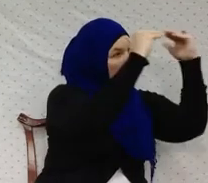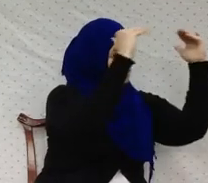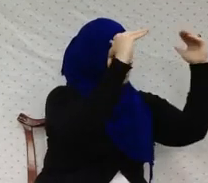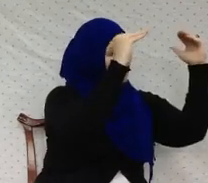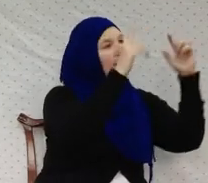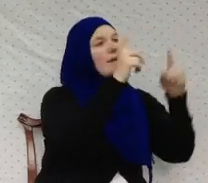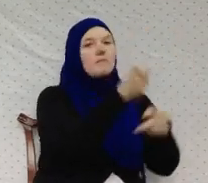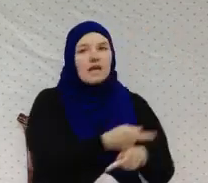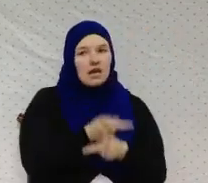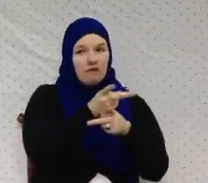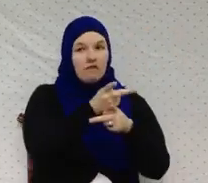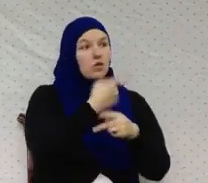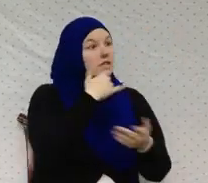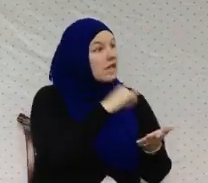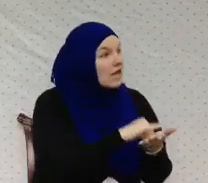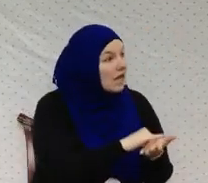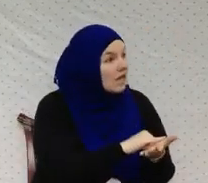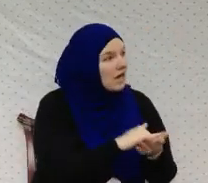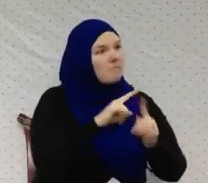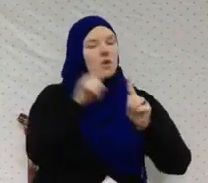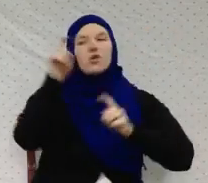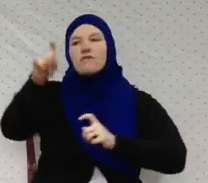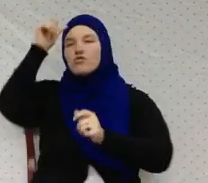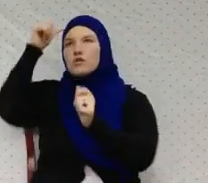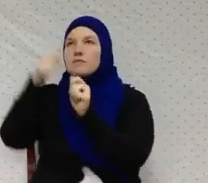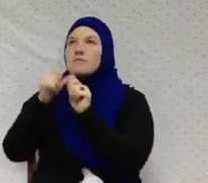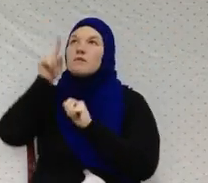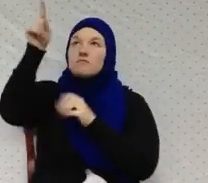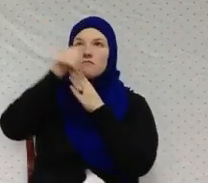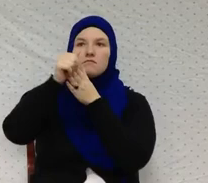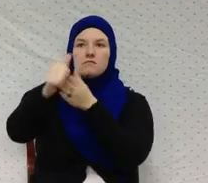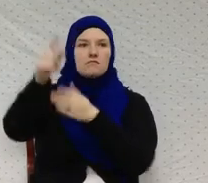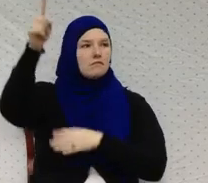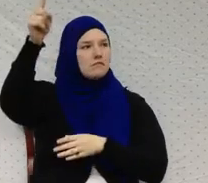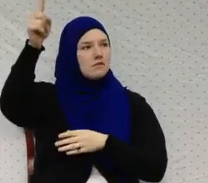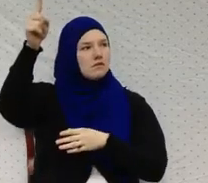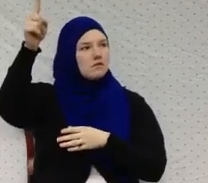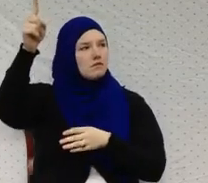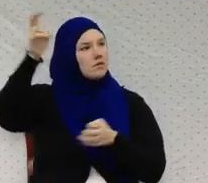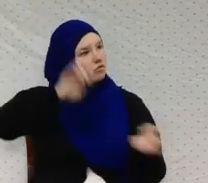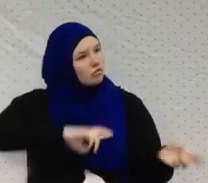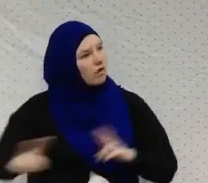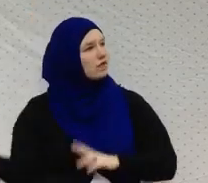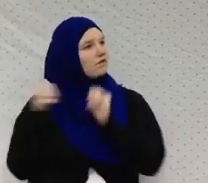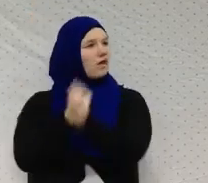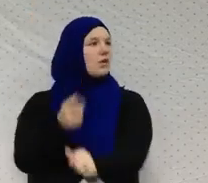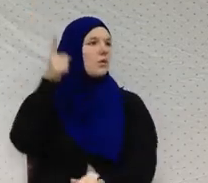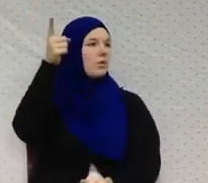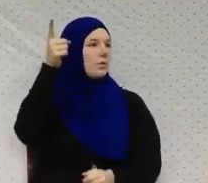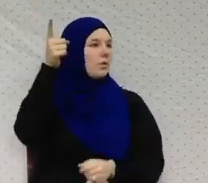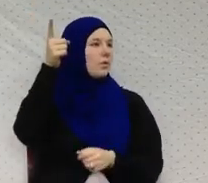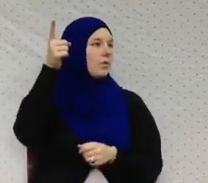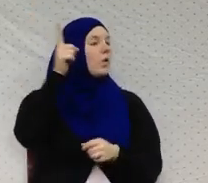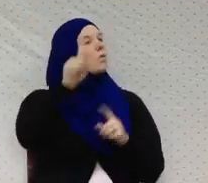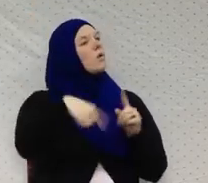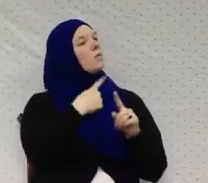be careful that you submit to Allah. La ilaha illallah. And this is where